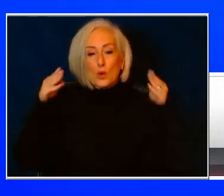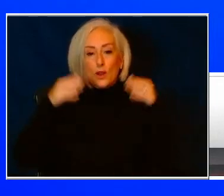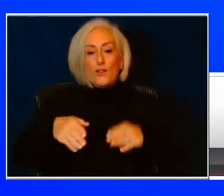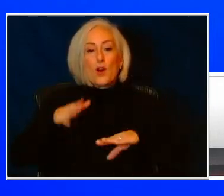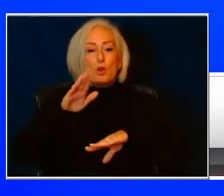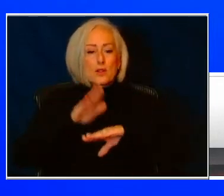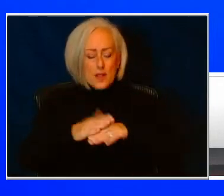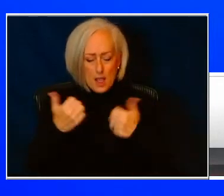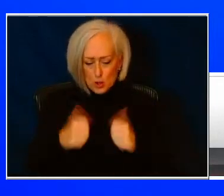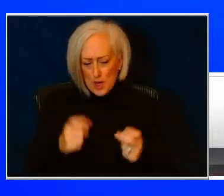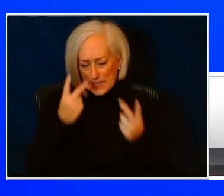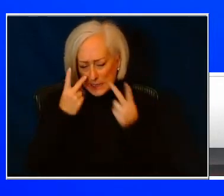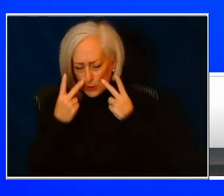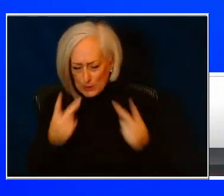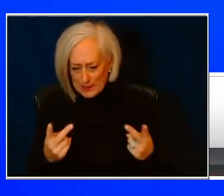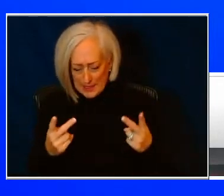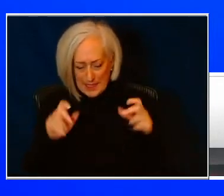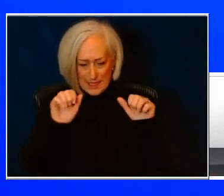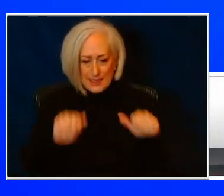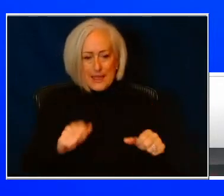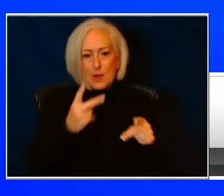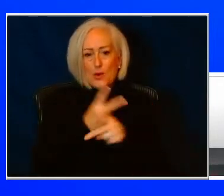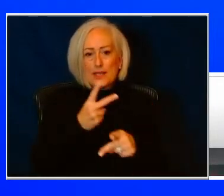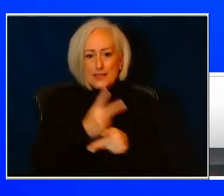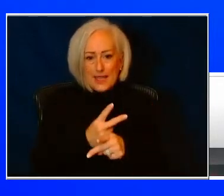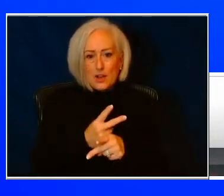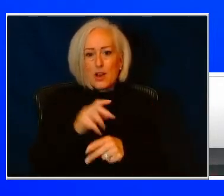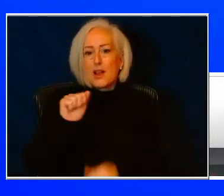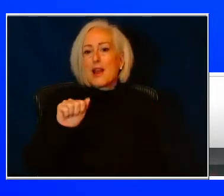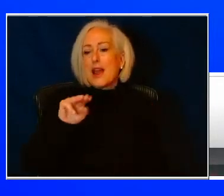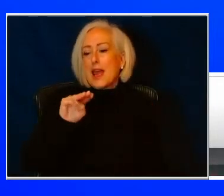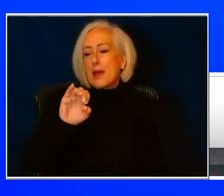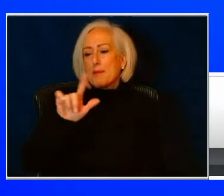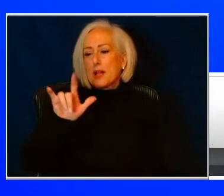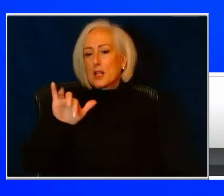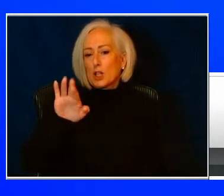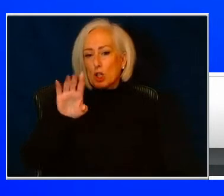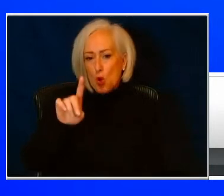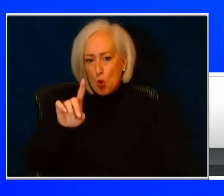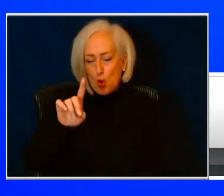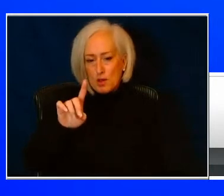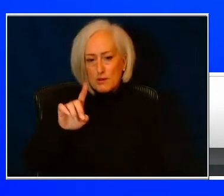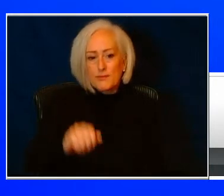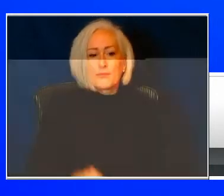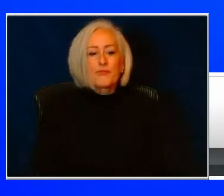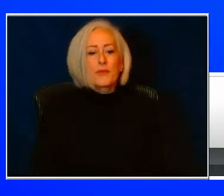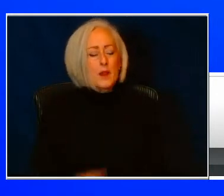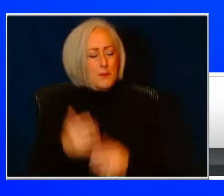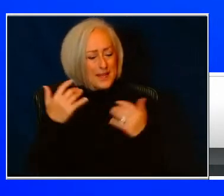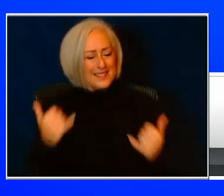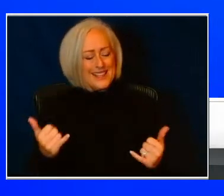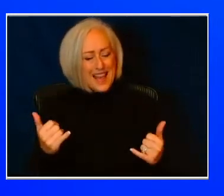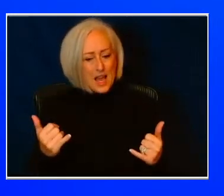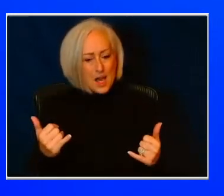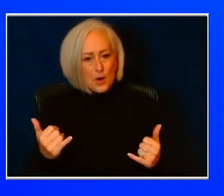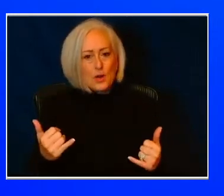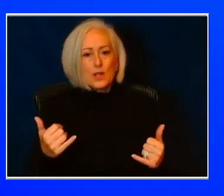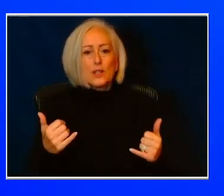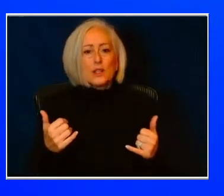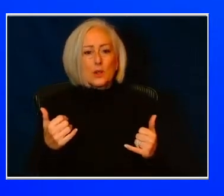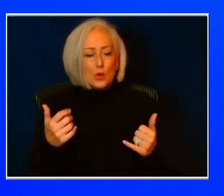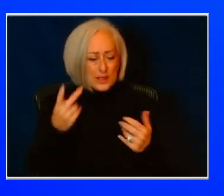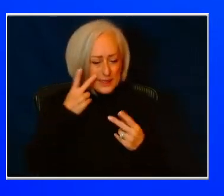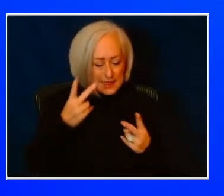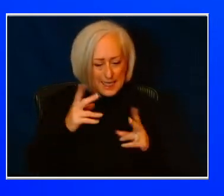we can take care of the amyloid that we most talked about. But now we are trying to come up whether we can boost the immune system of the brain,